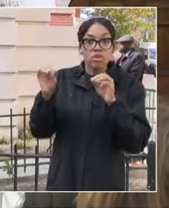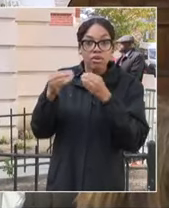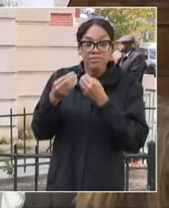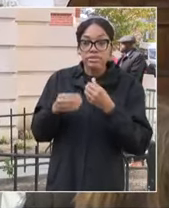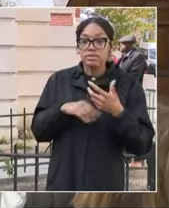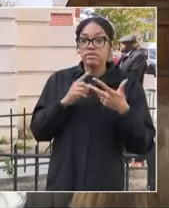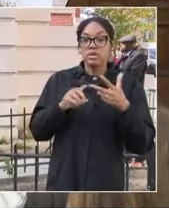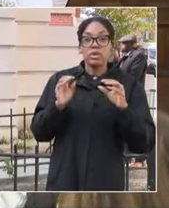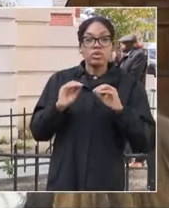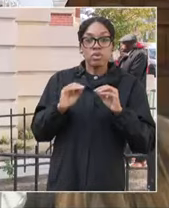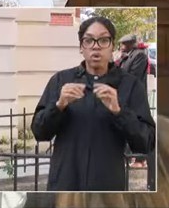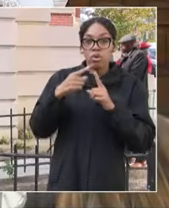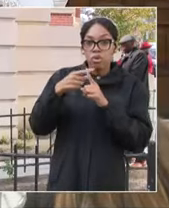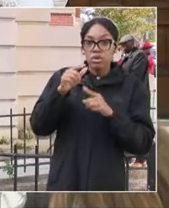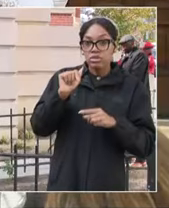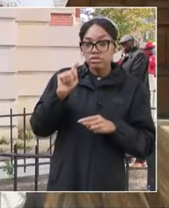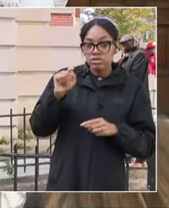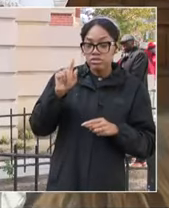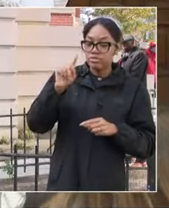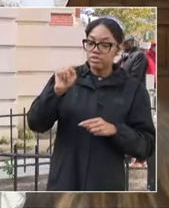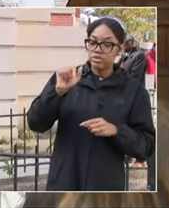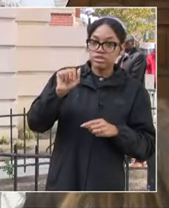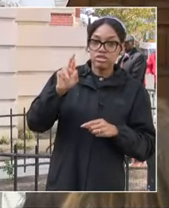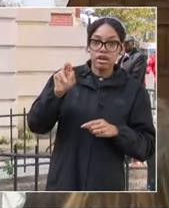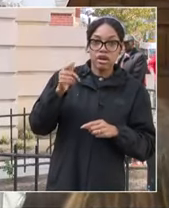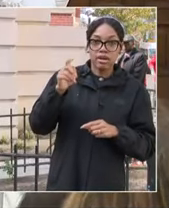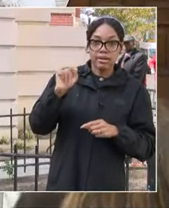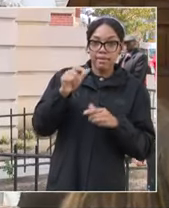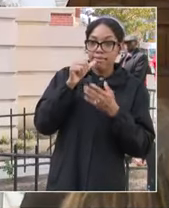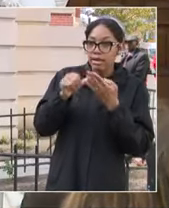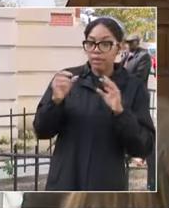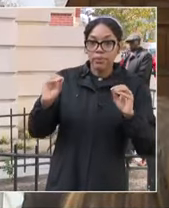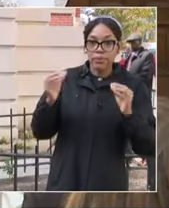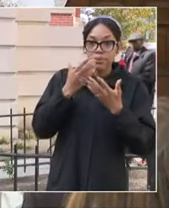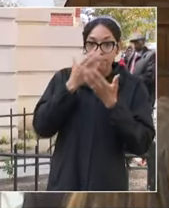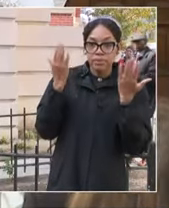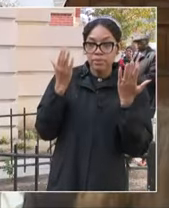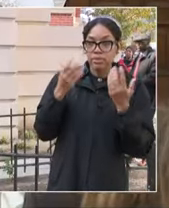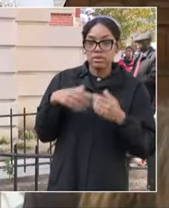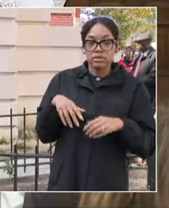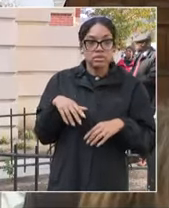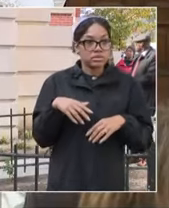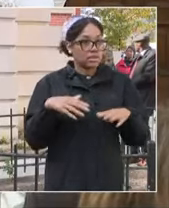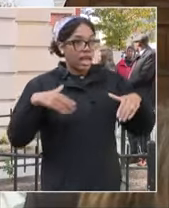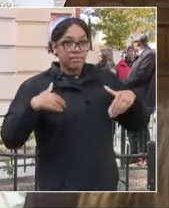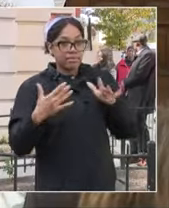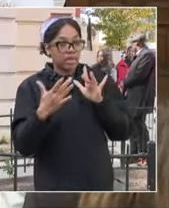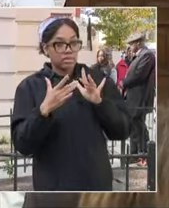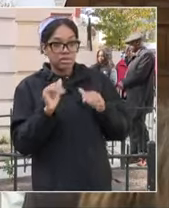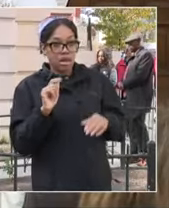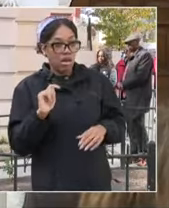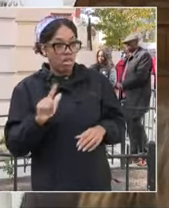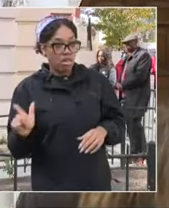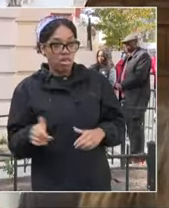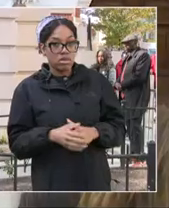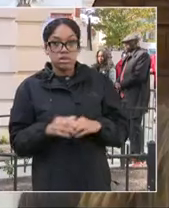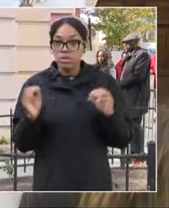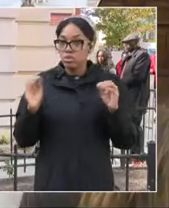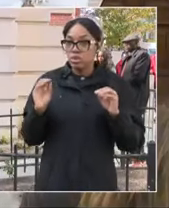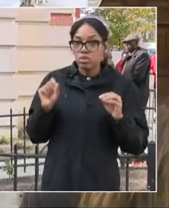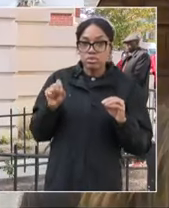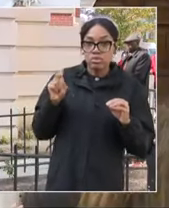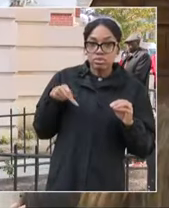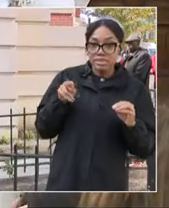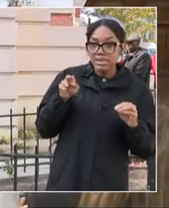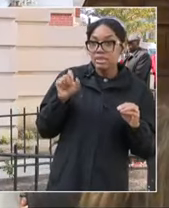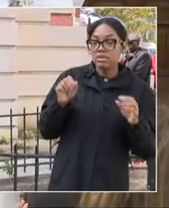there's been no information indicating that there's even an investigation. Do you have a comment on that? We haven't been contacted at all. No subpoenas, no